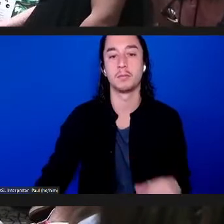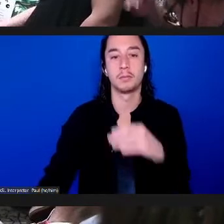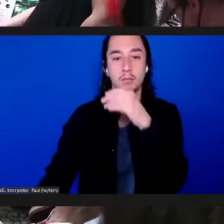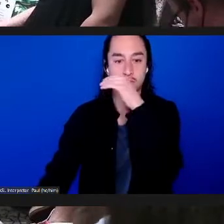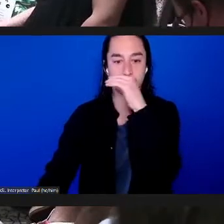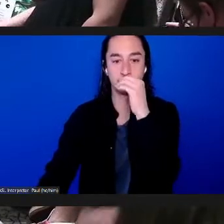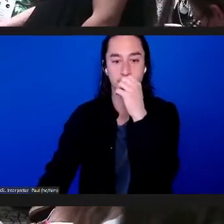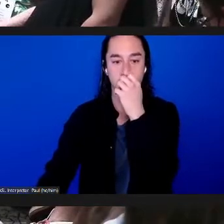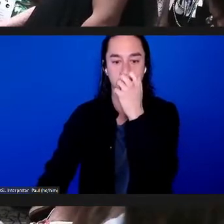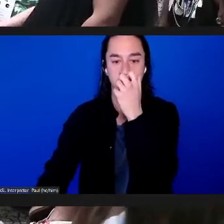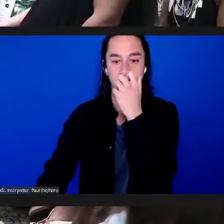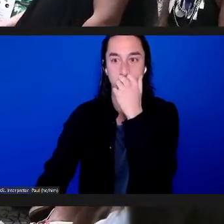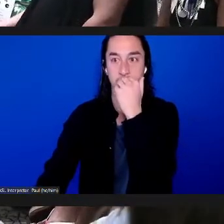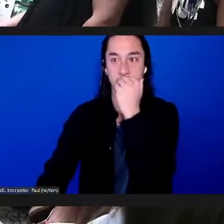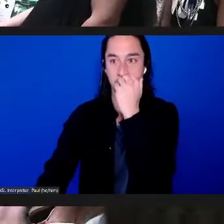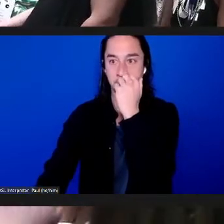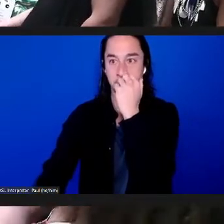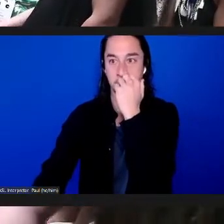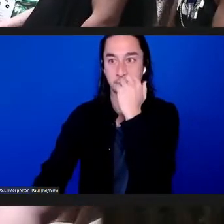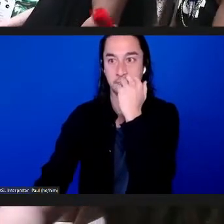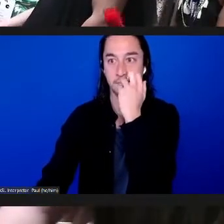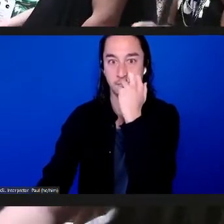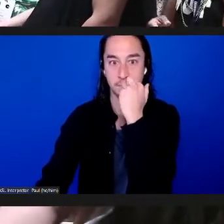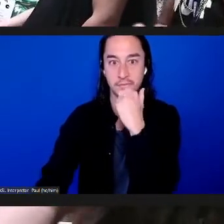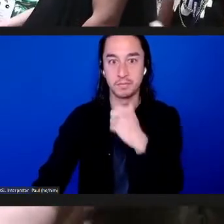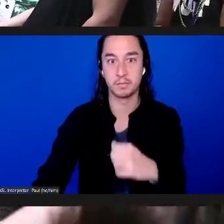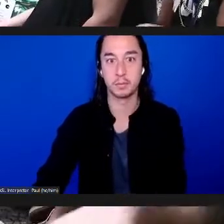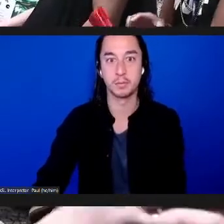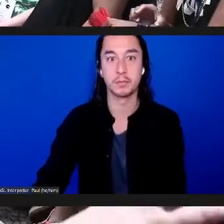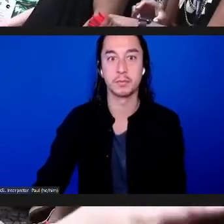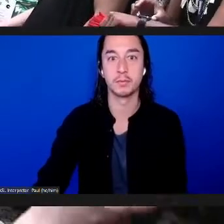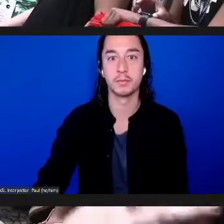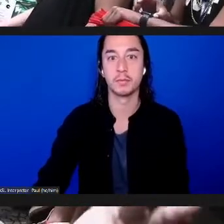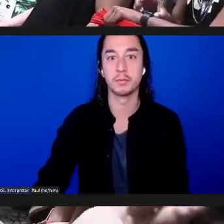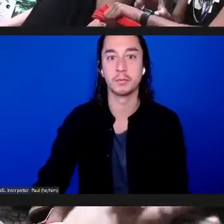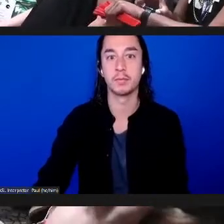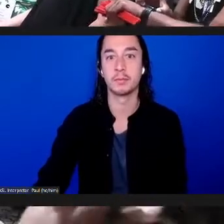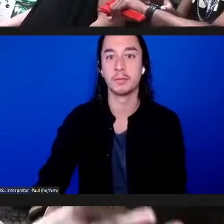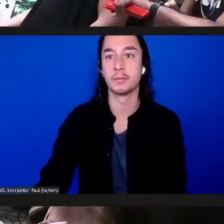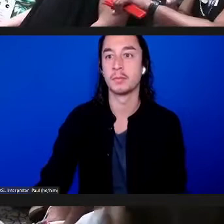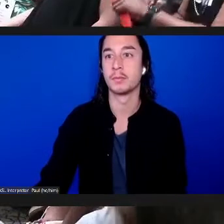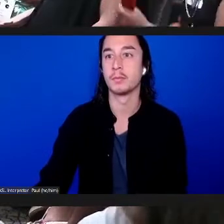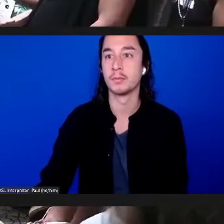I'm getting pictures from every stream. Is it me? Is it?